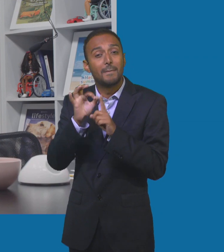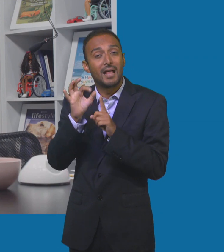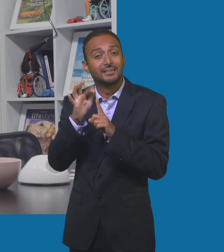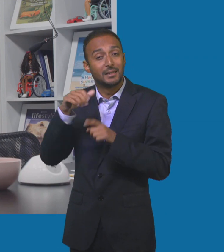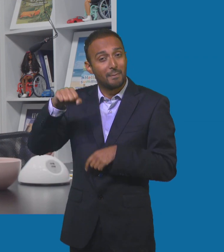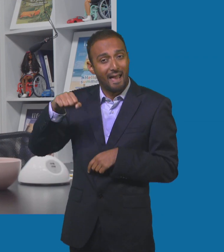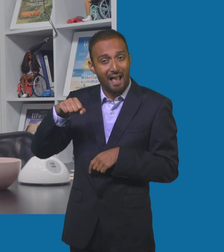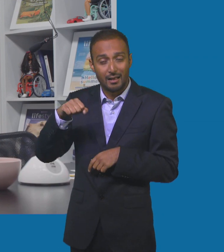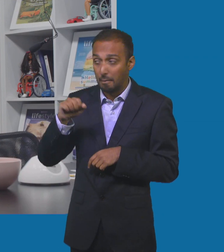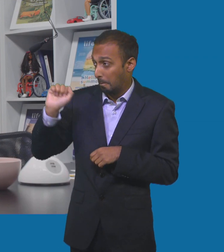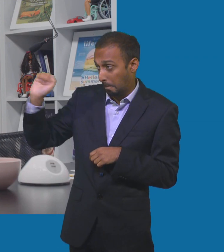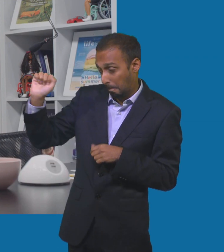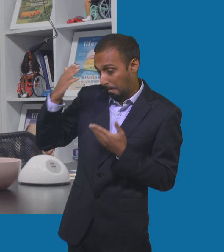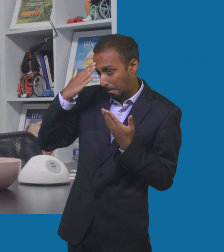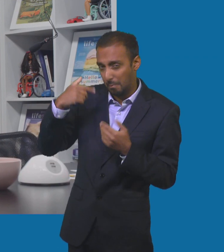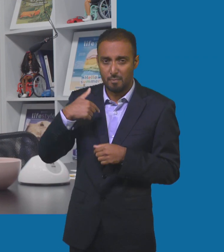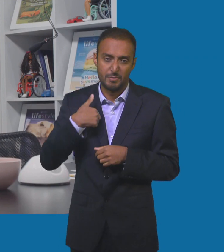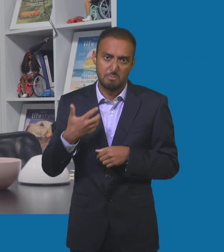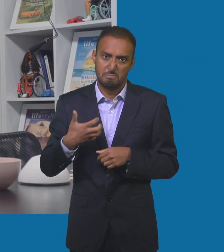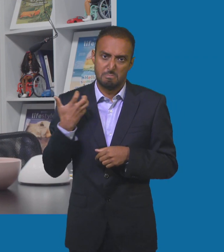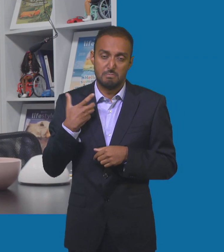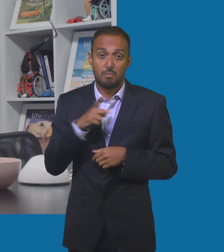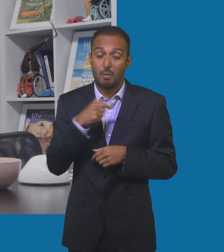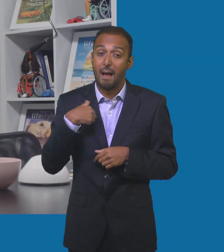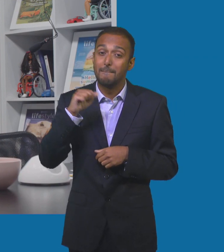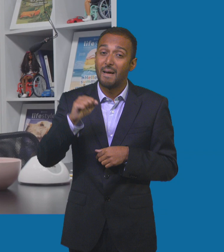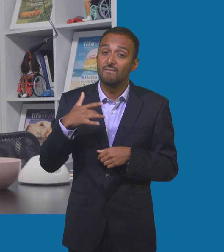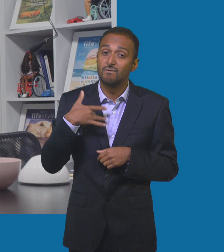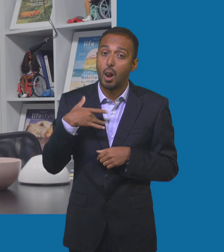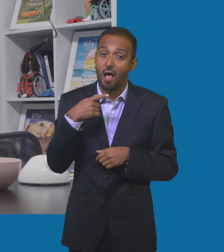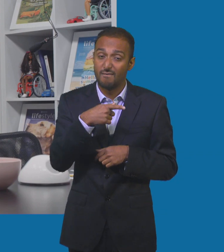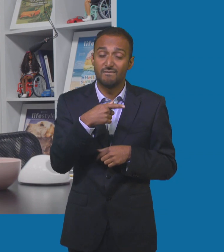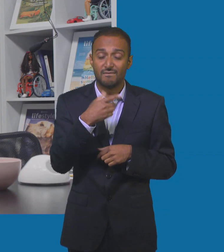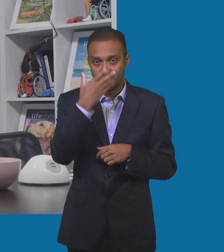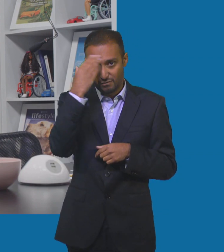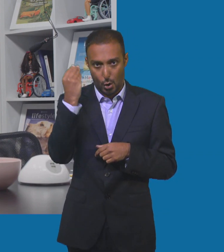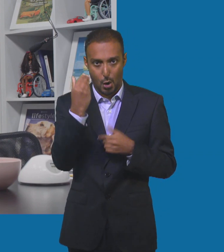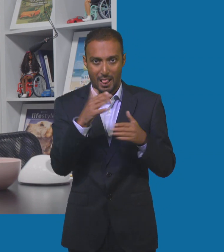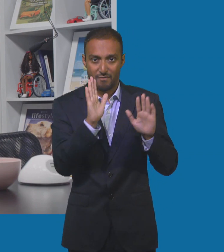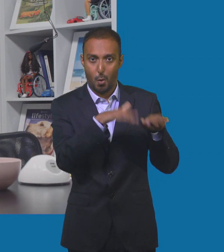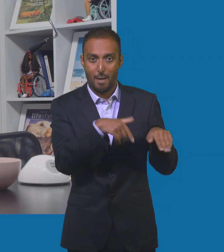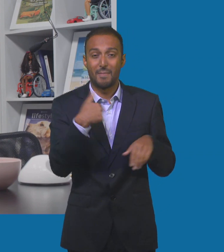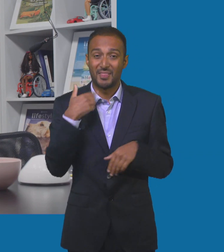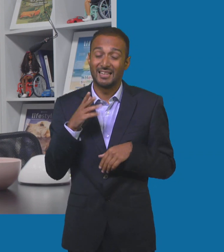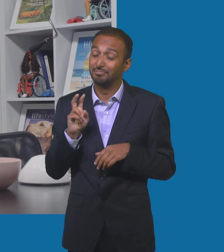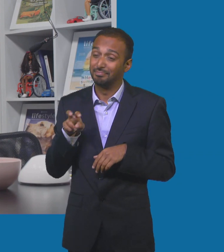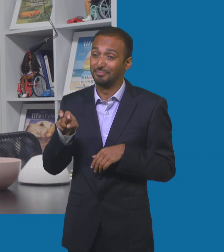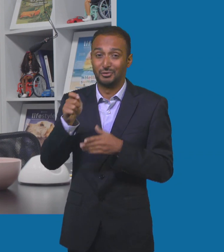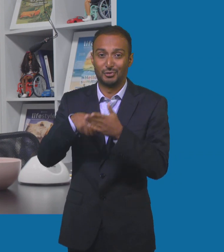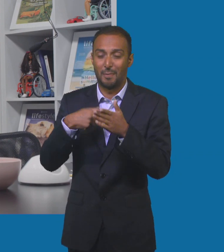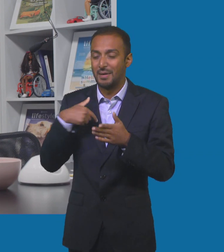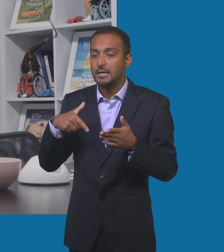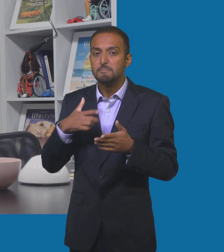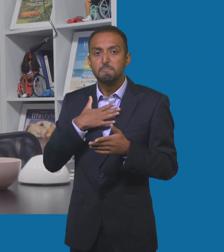but I get so annoyed at myself when I leave my bags for life at home and then I have to pay for a plastic bag at the shops. I'm the same, and I've